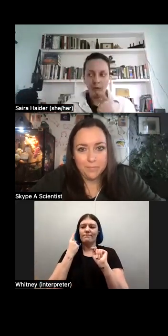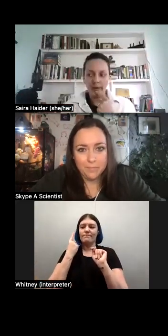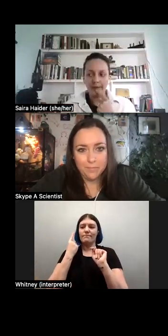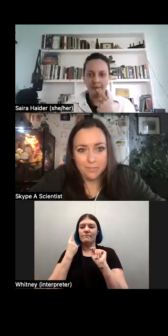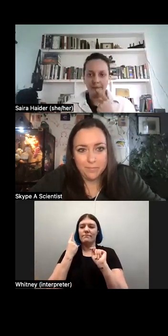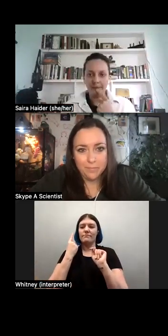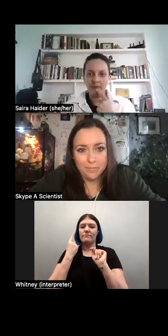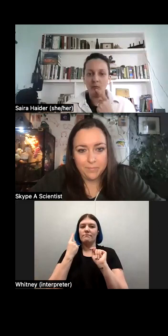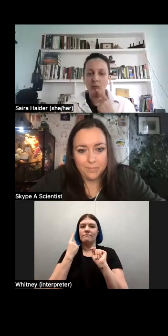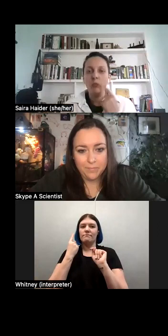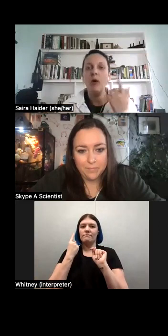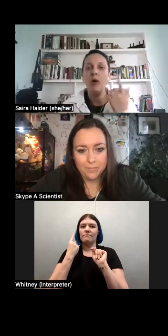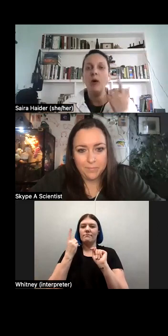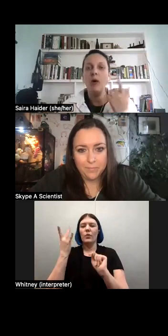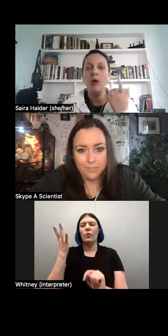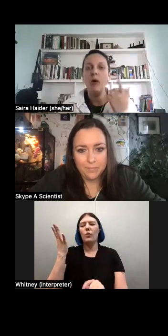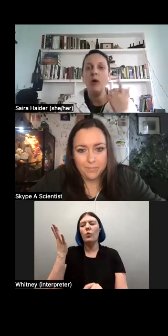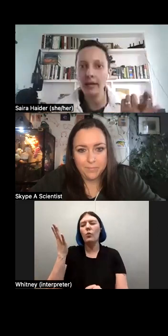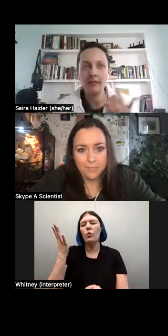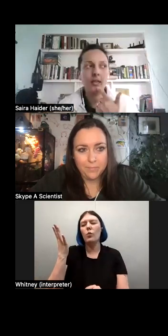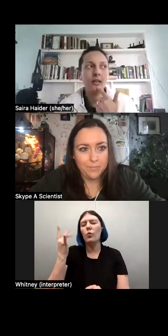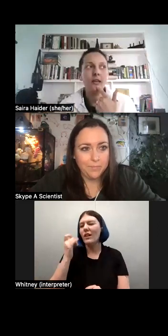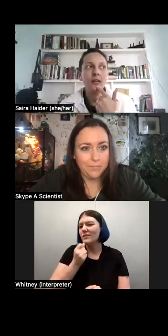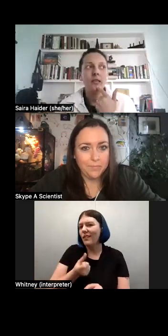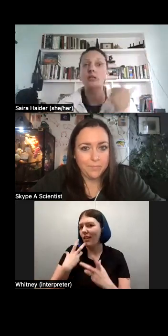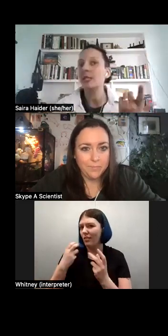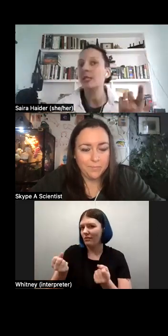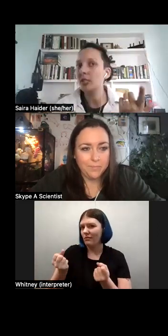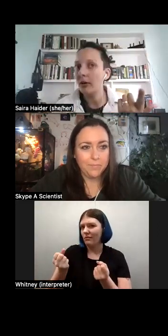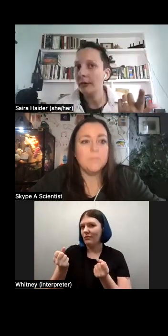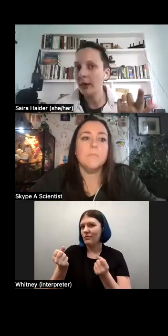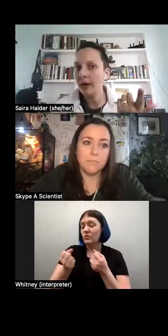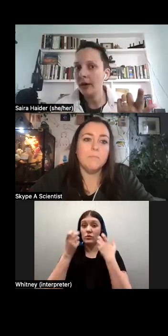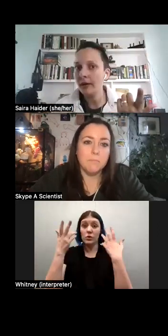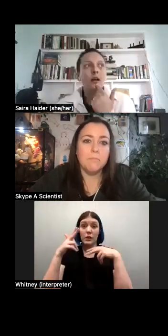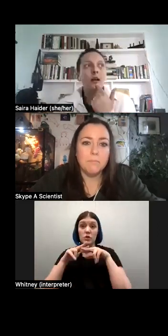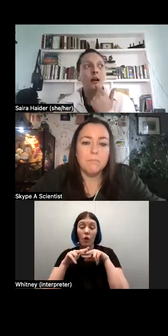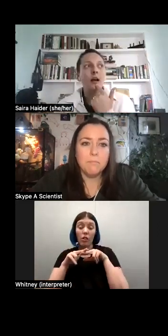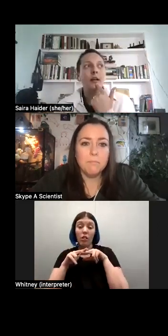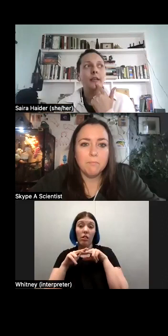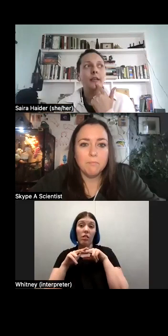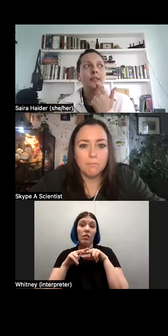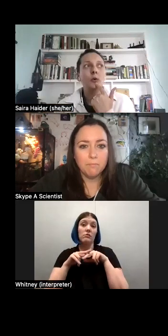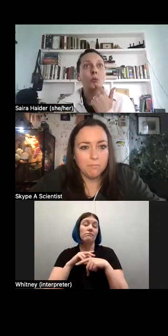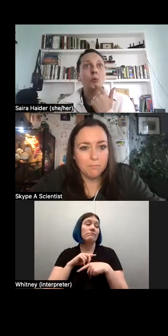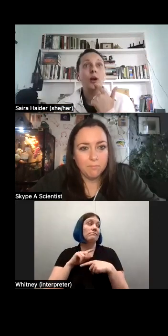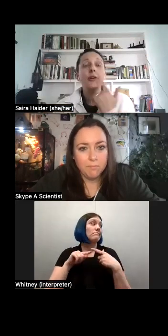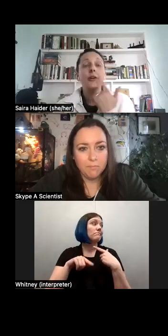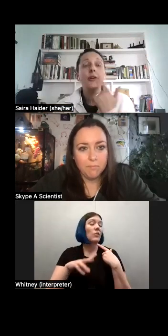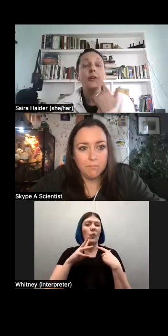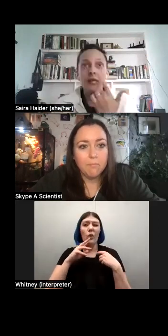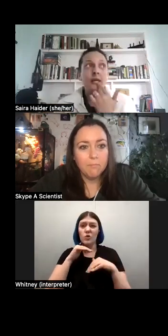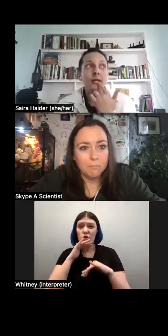okay, why might this alligator not be healthy? Is there too much salt in the water? Is the water